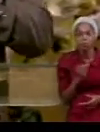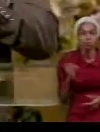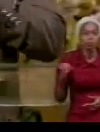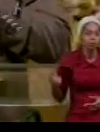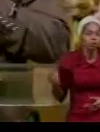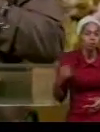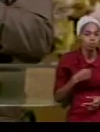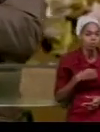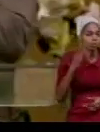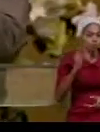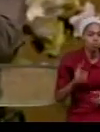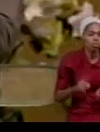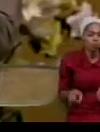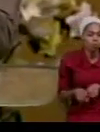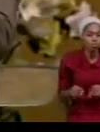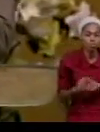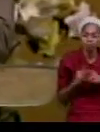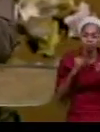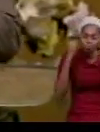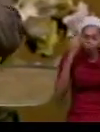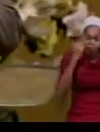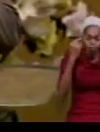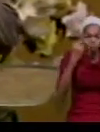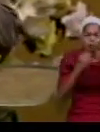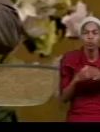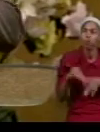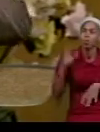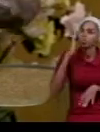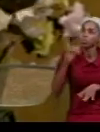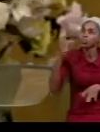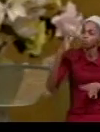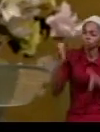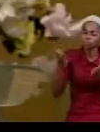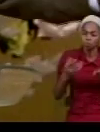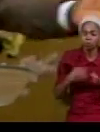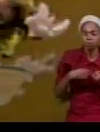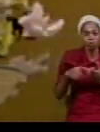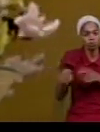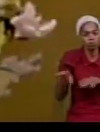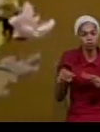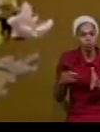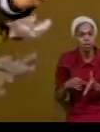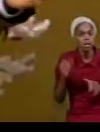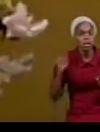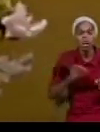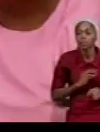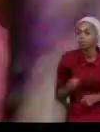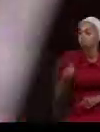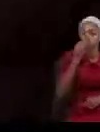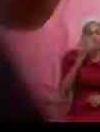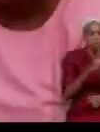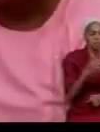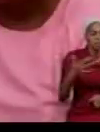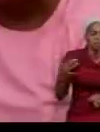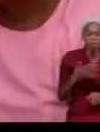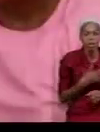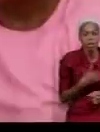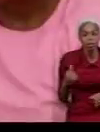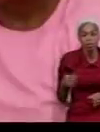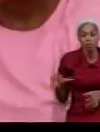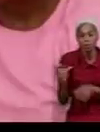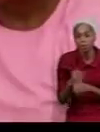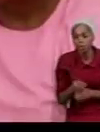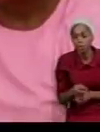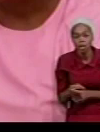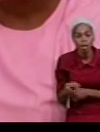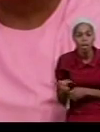be considered. Will God want me to do this? Can I just be eating anything? Can I take flies and be eating it?